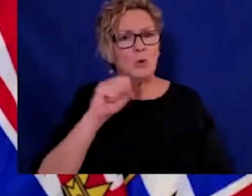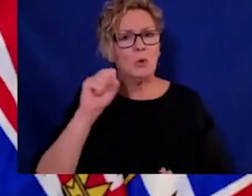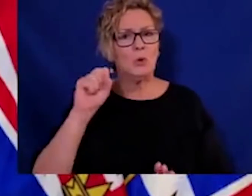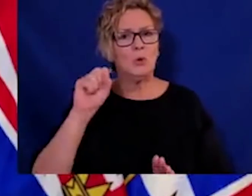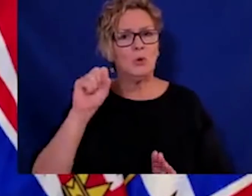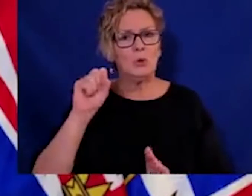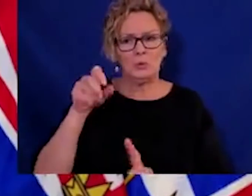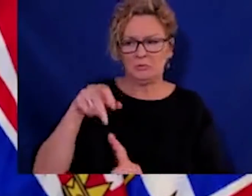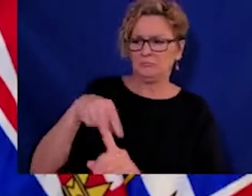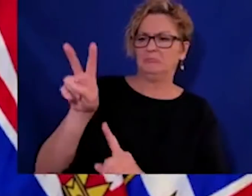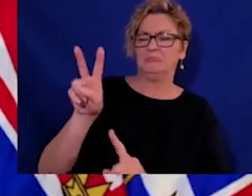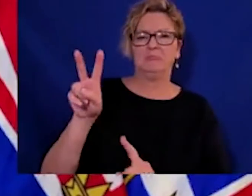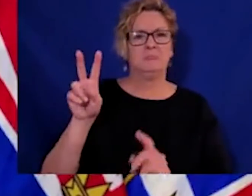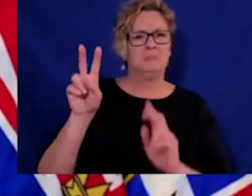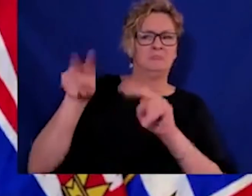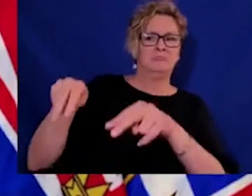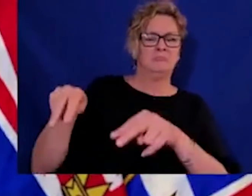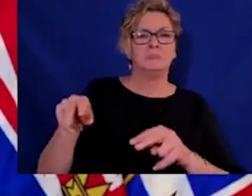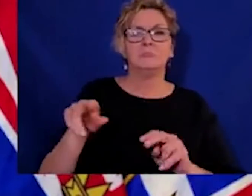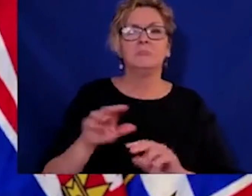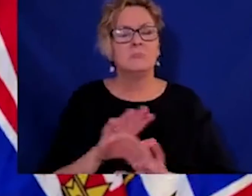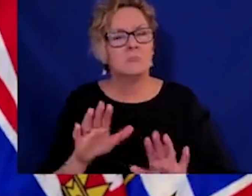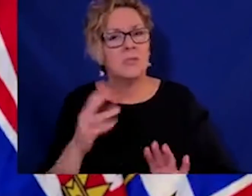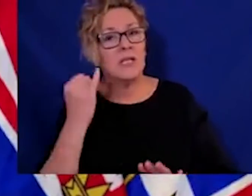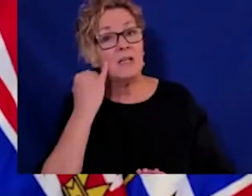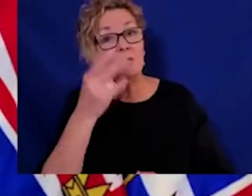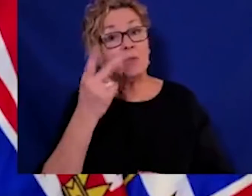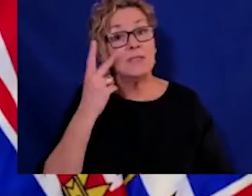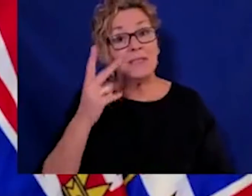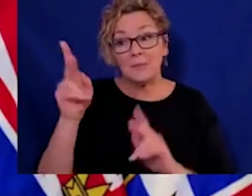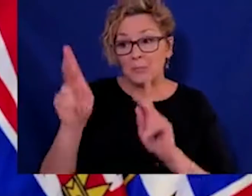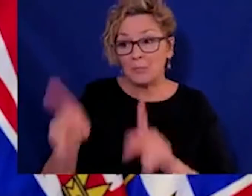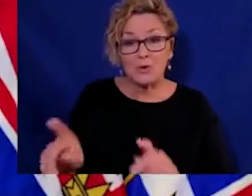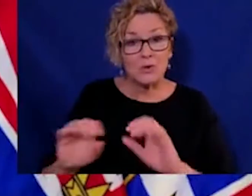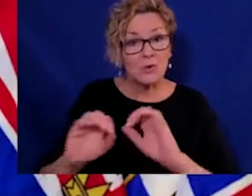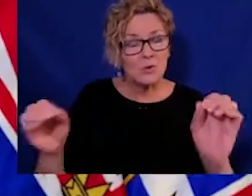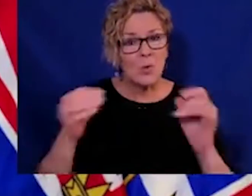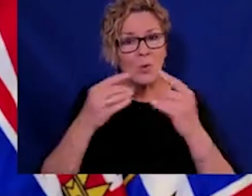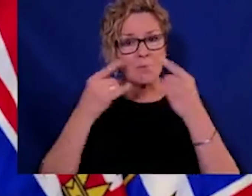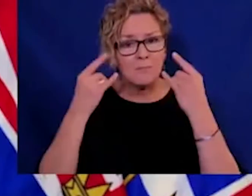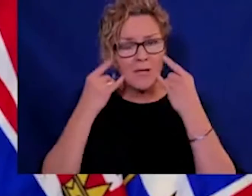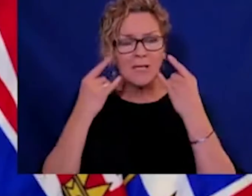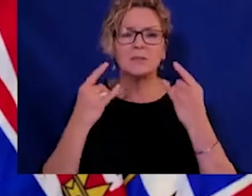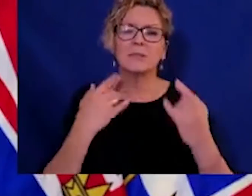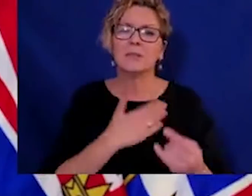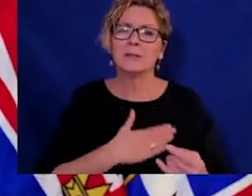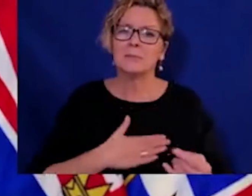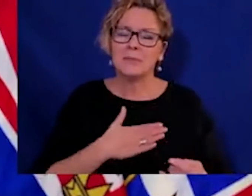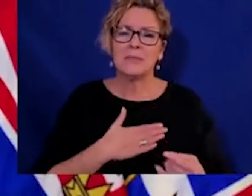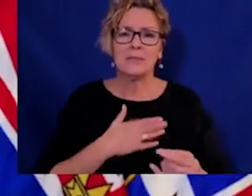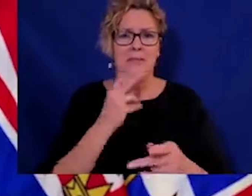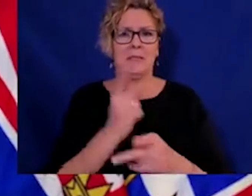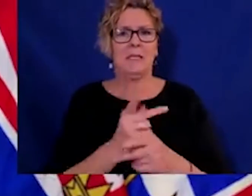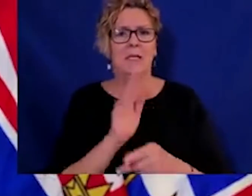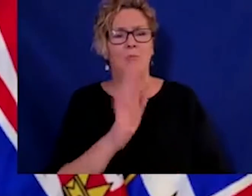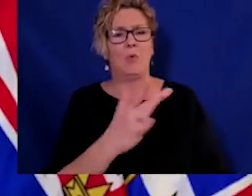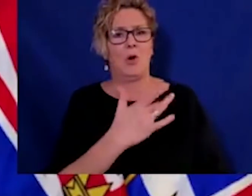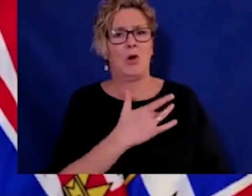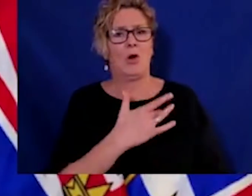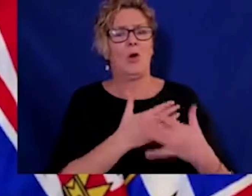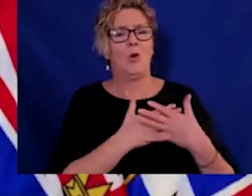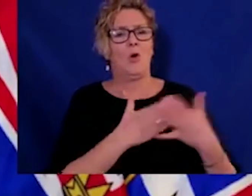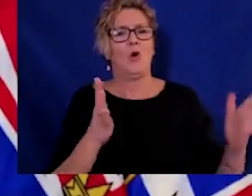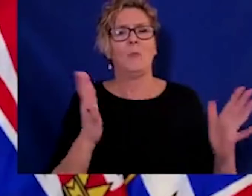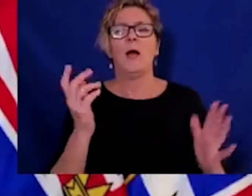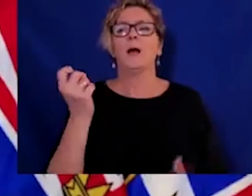or mental impairment. So if you see somebody without a mask, have compassion. Understand that